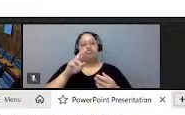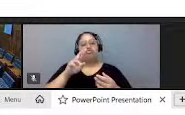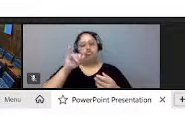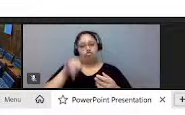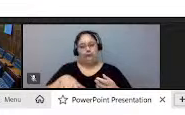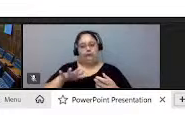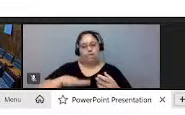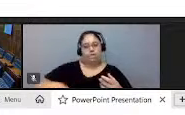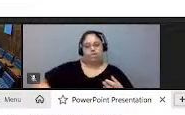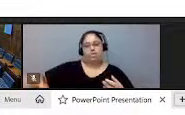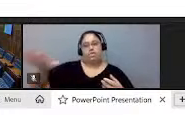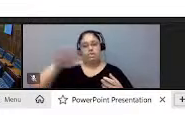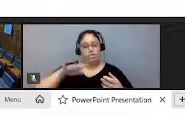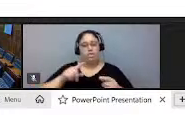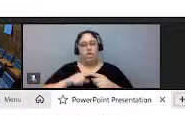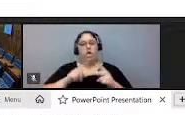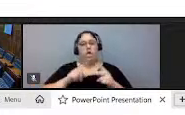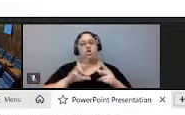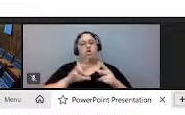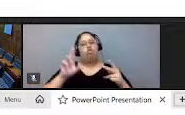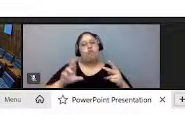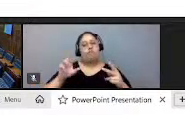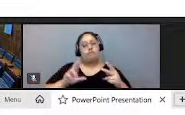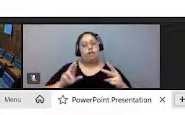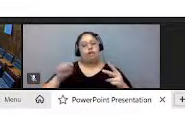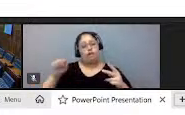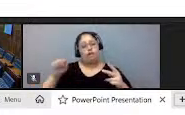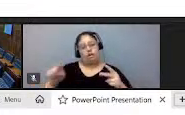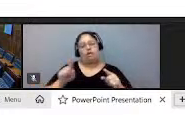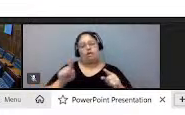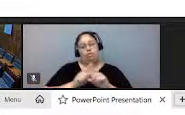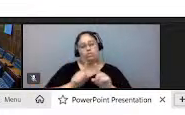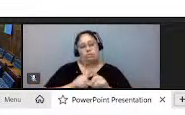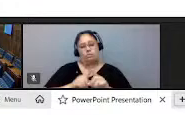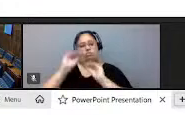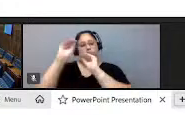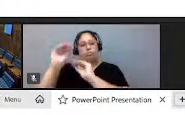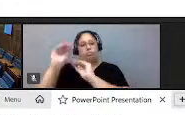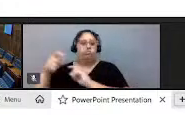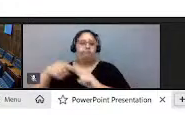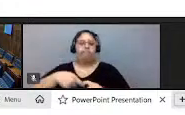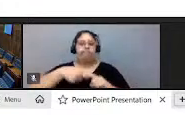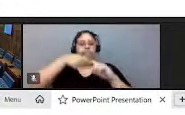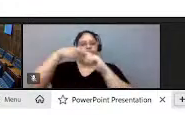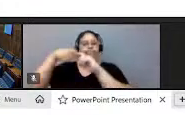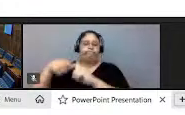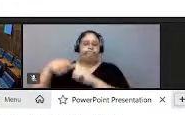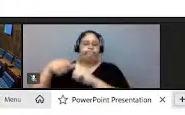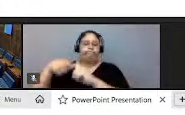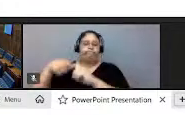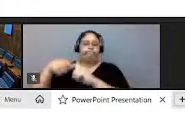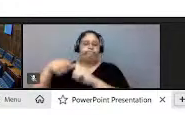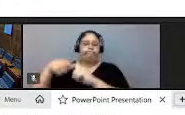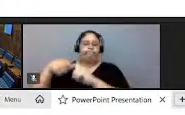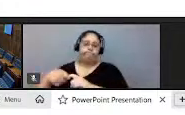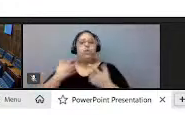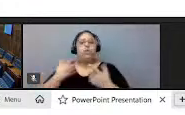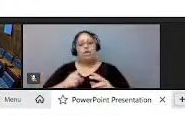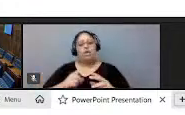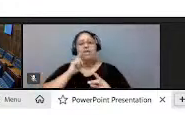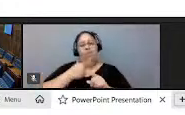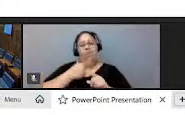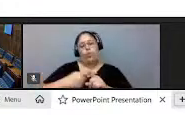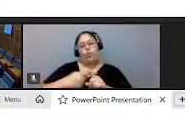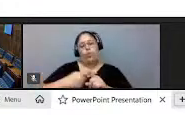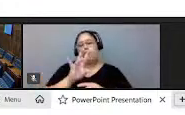the um Robinson Dry Dock respectively um and we continuously then have engagements on a weekly basis on a